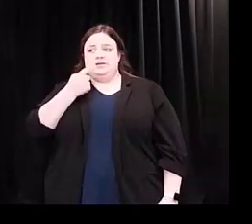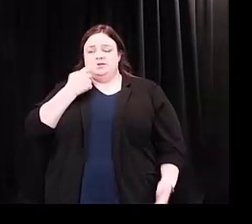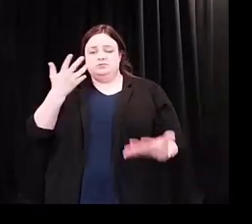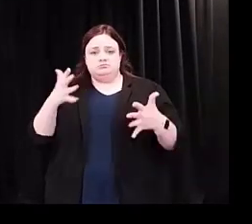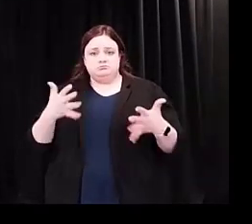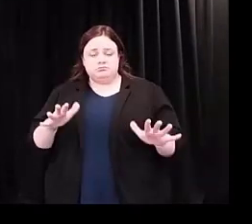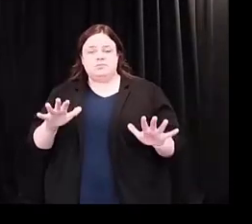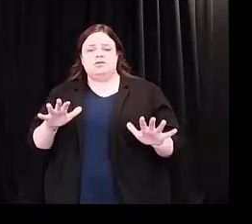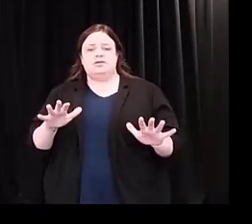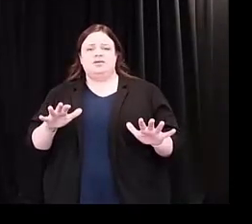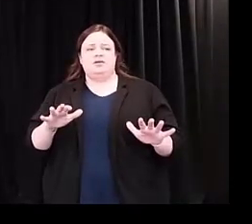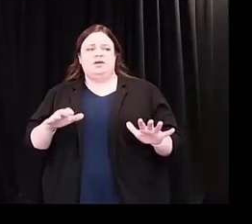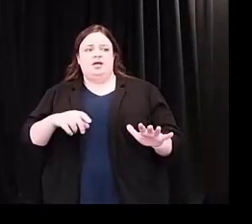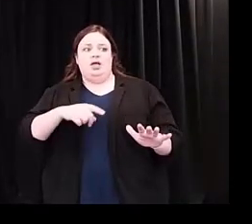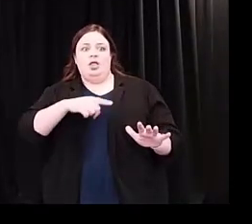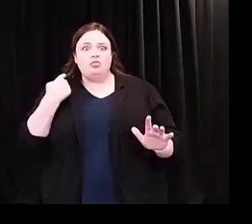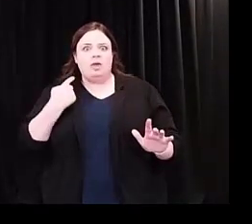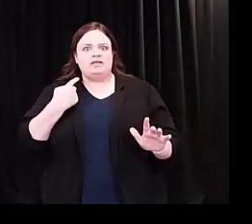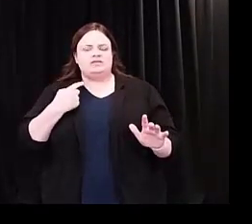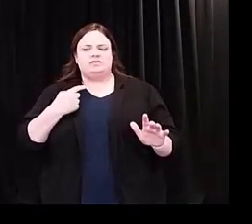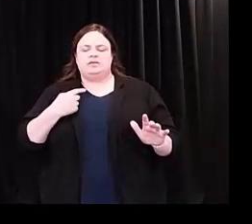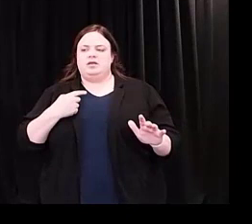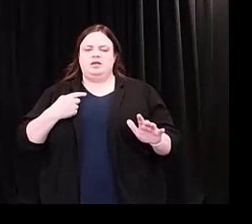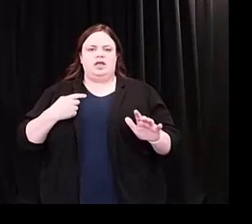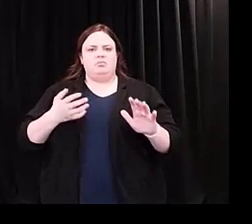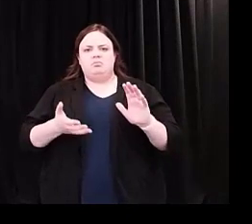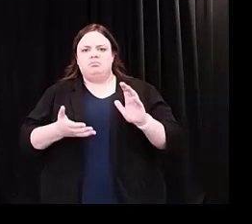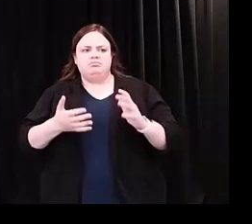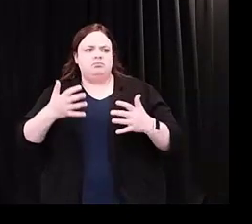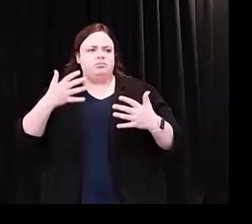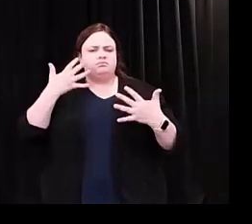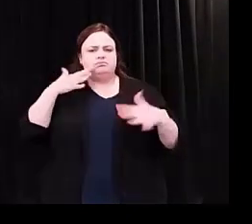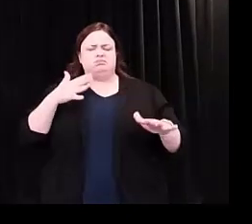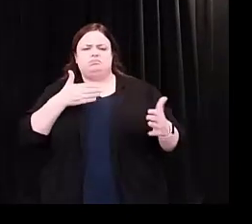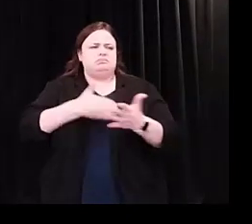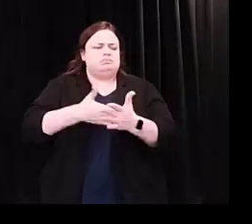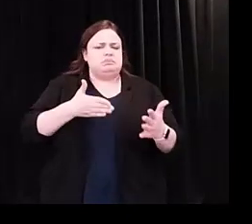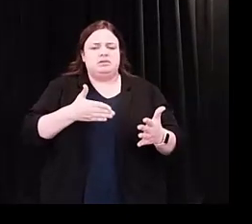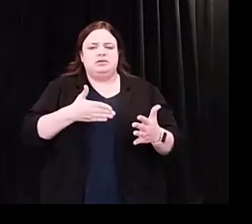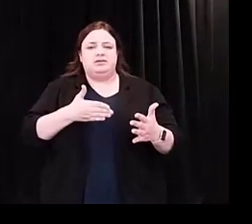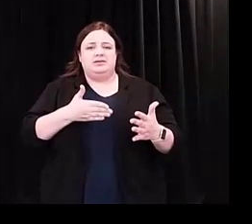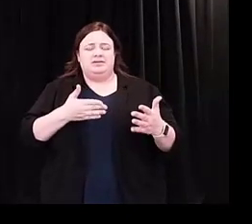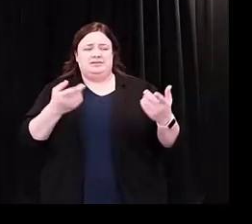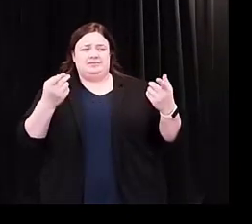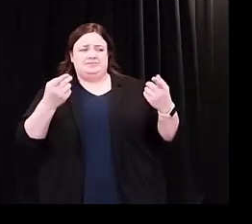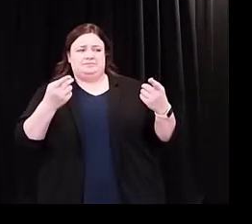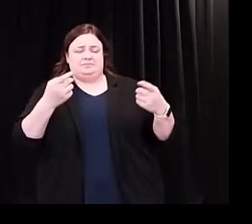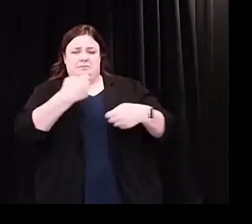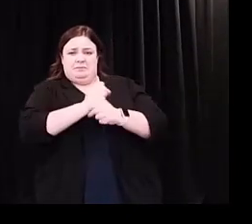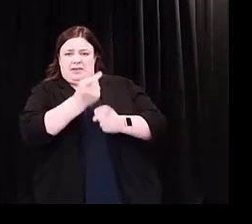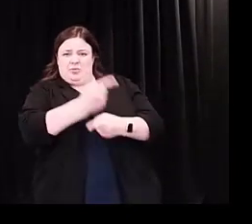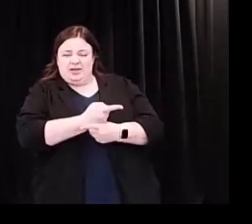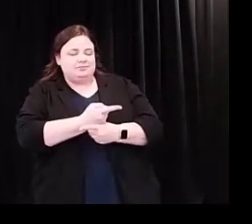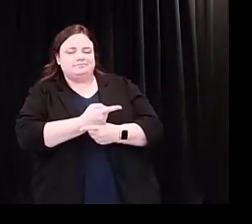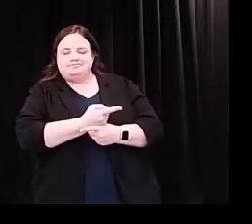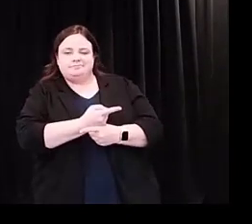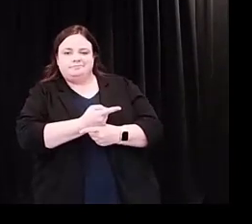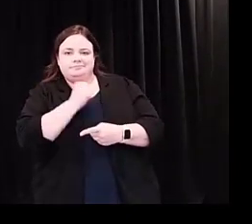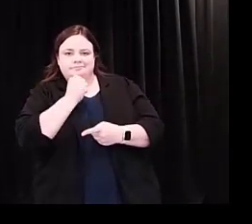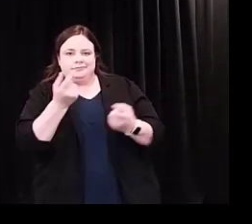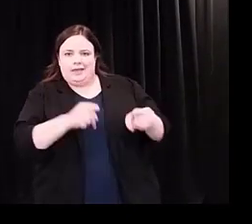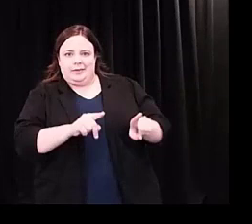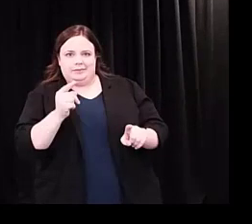threats and loud noise doesn't always make the case. So that's kind of where we're focusing on.